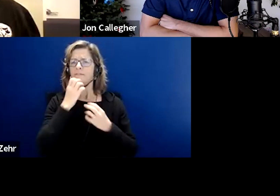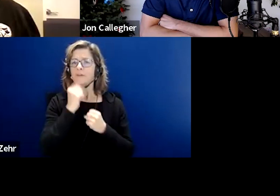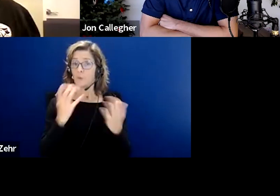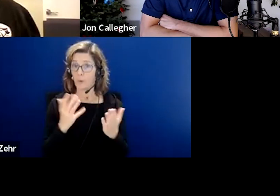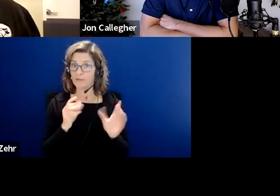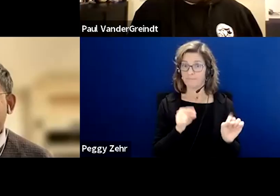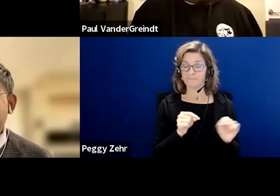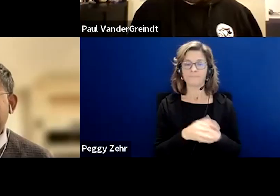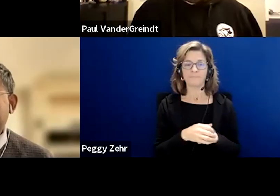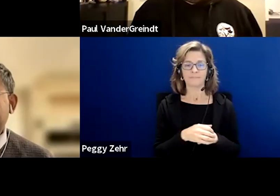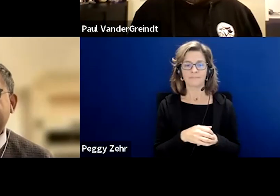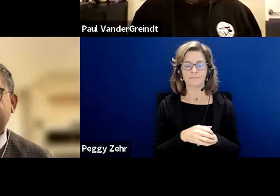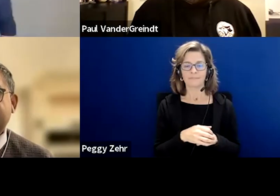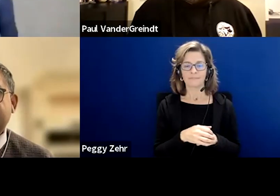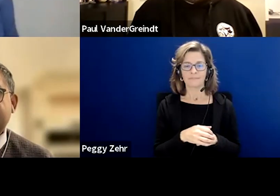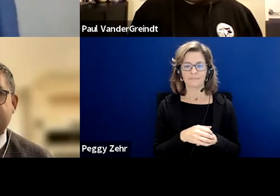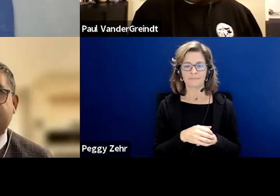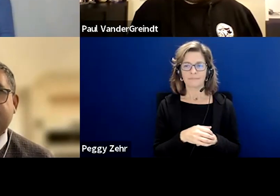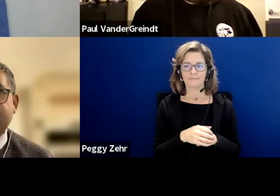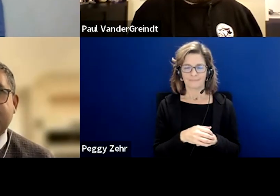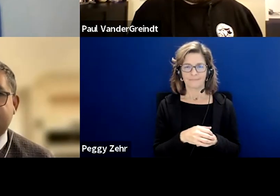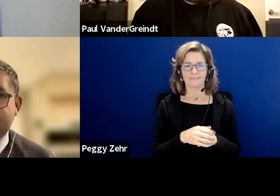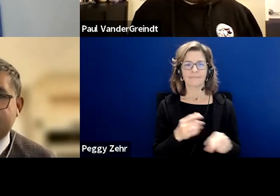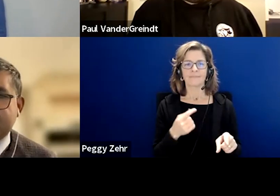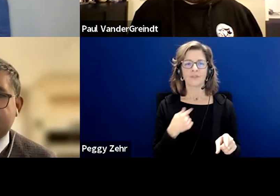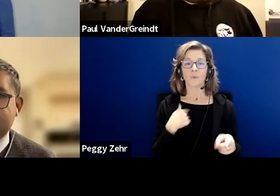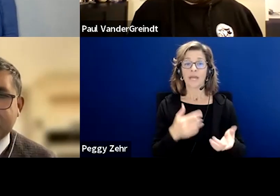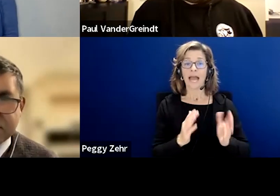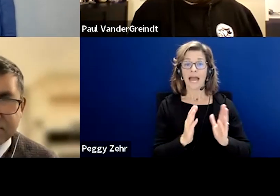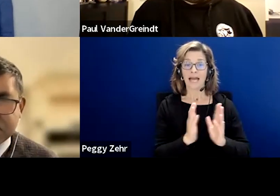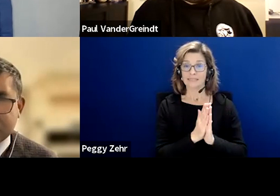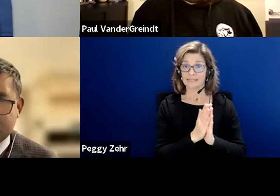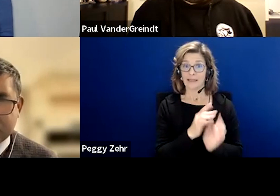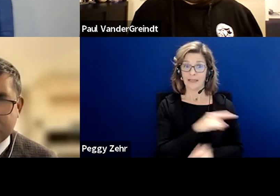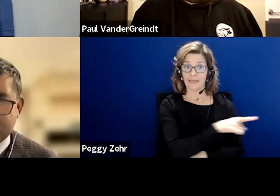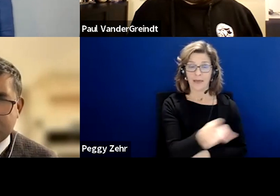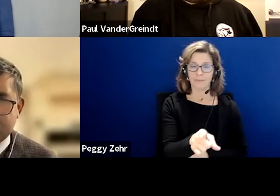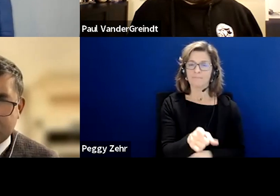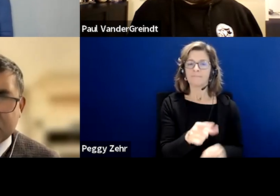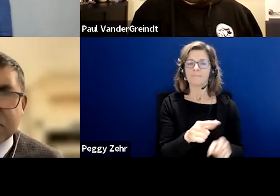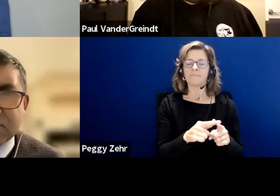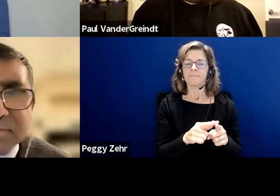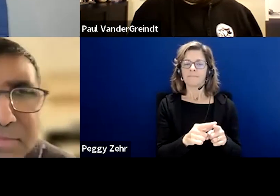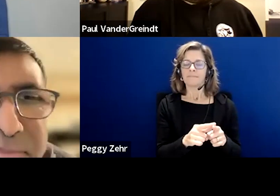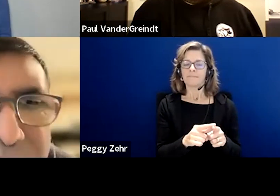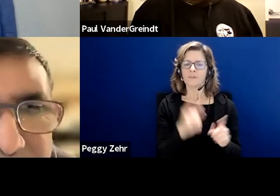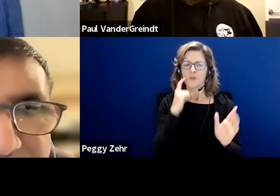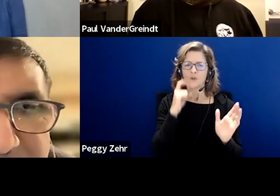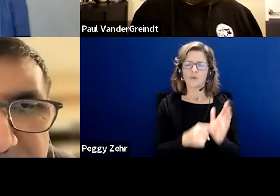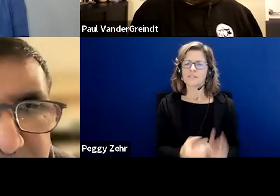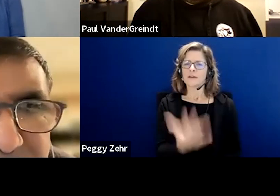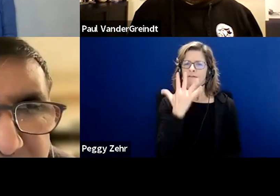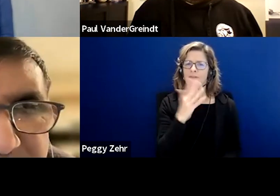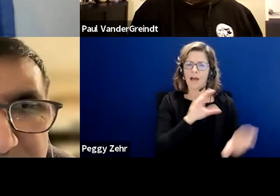And the results revealed 5 segments of the Canadian population that were distinct